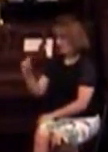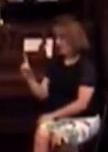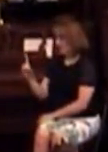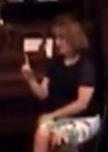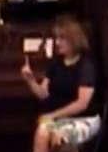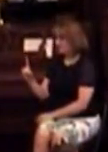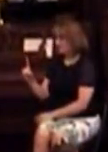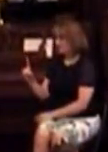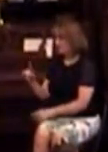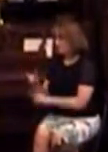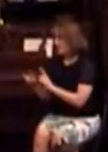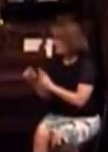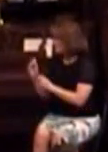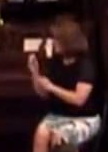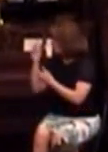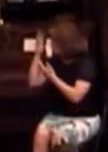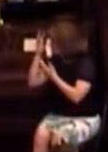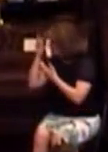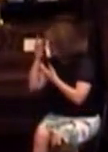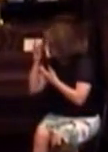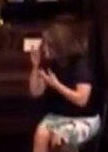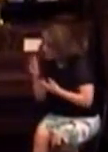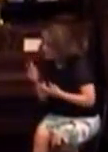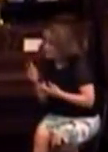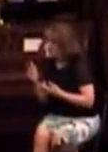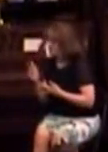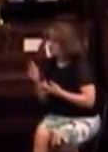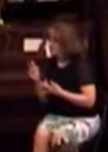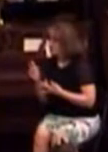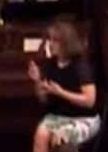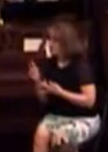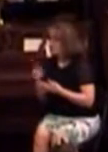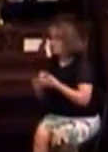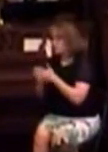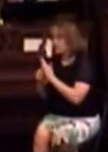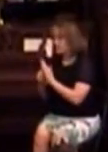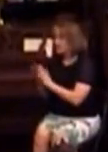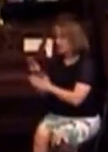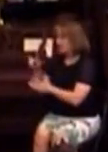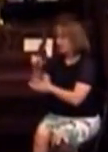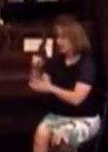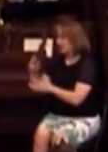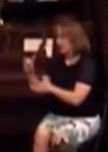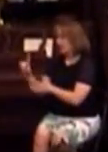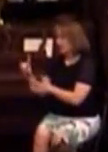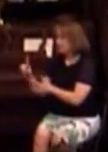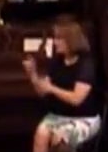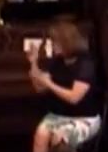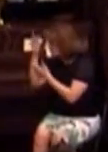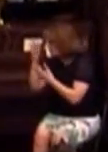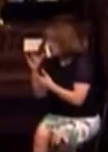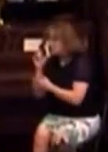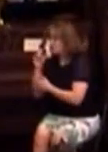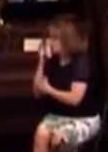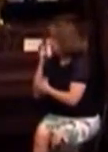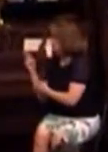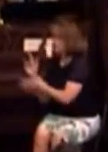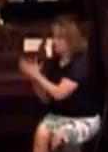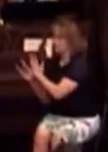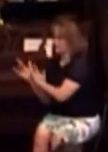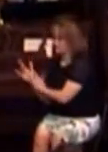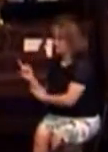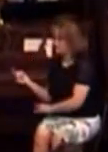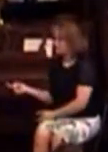Jesus, and they don't know it's Jesus. And Jesus is trying to explain. He's trying